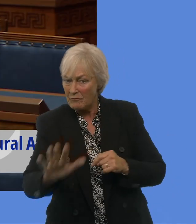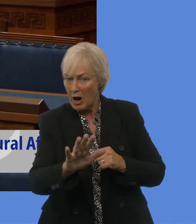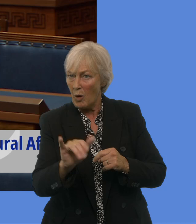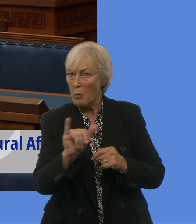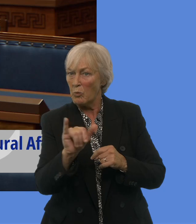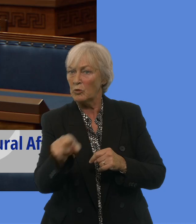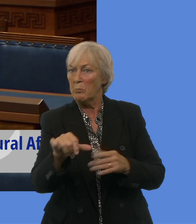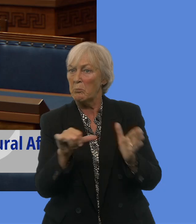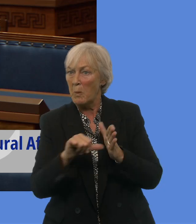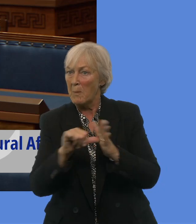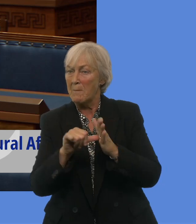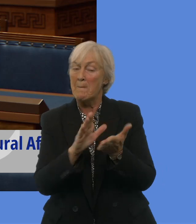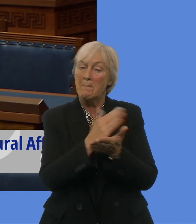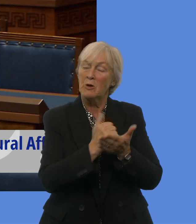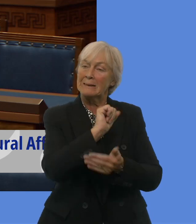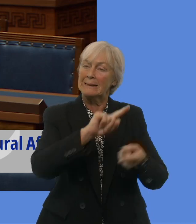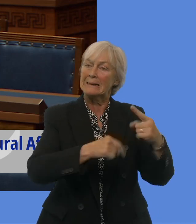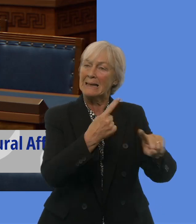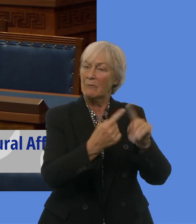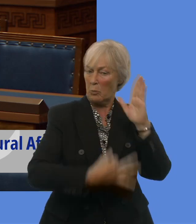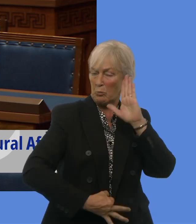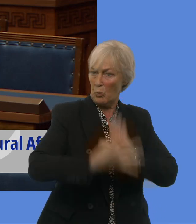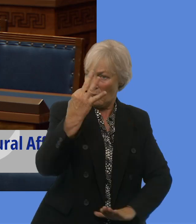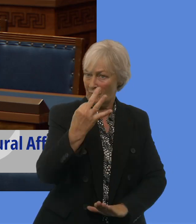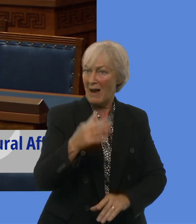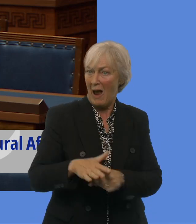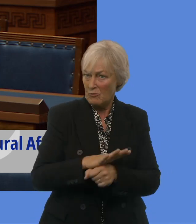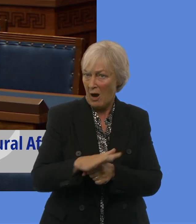problem. As part of the Executive's approved Lough Neagh Action Plan, my department